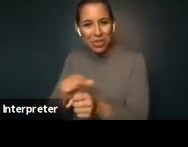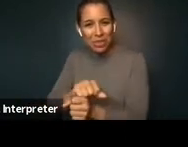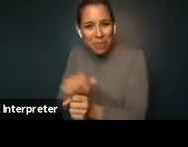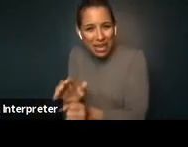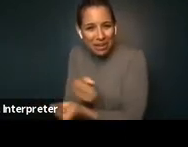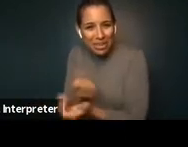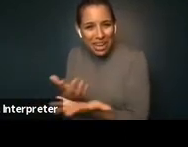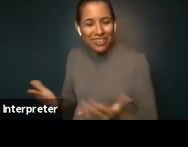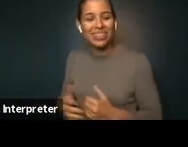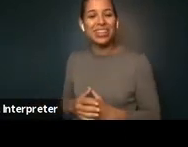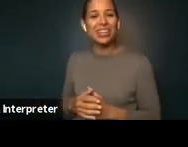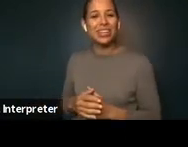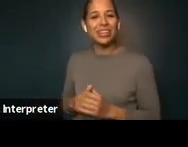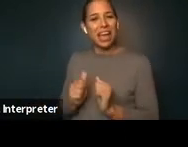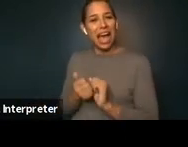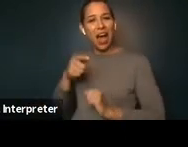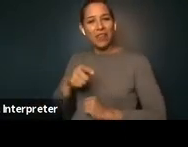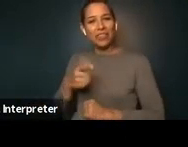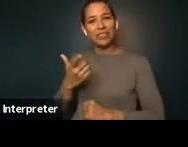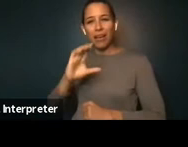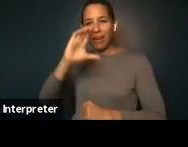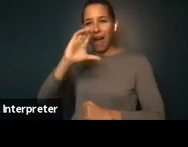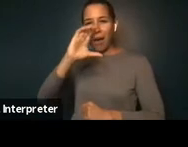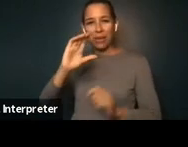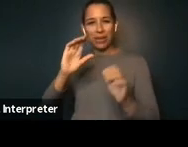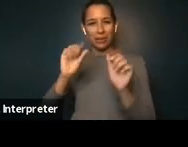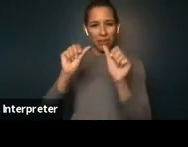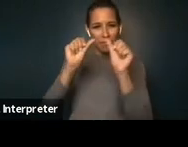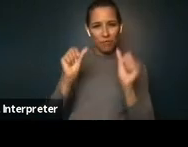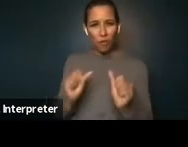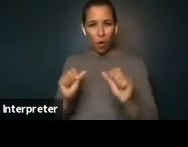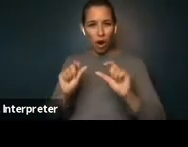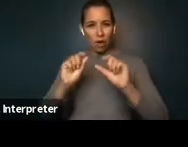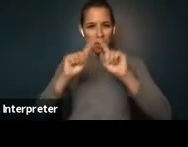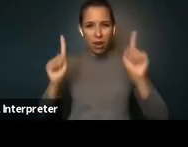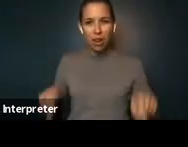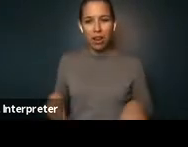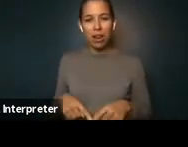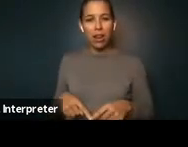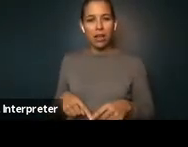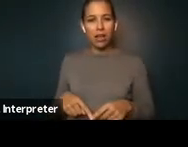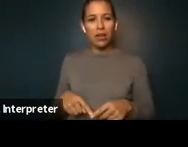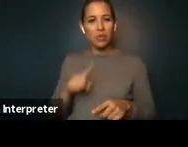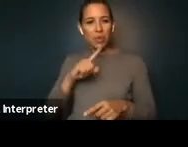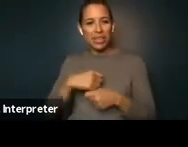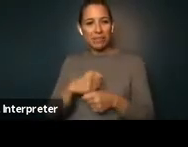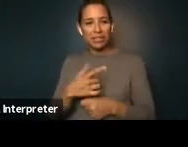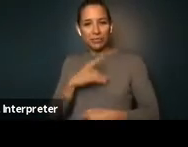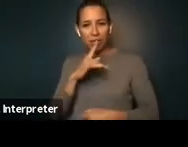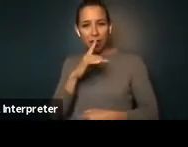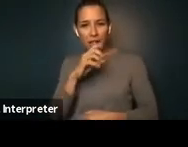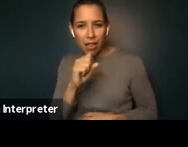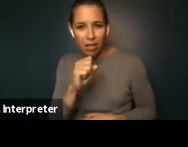comics, um, the comic form was able to sort of draw something out, um, about that particular, it's a very